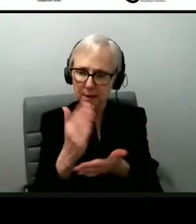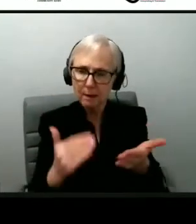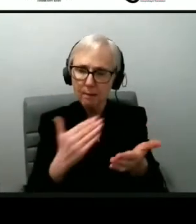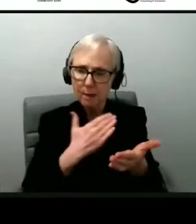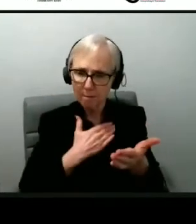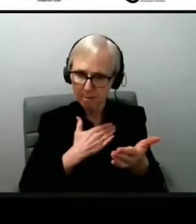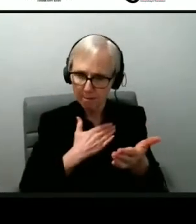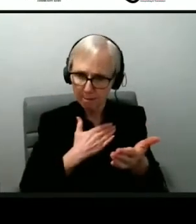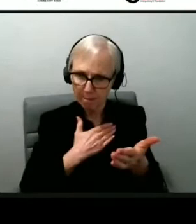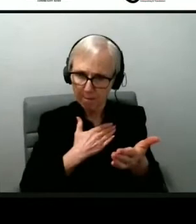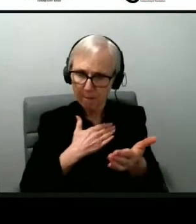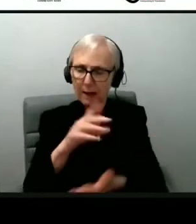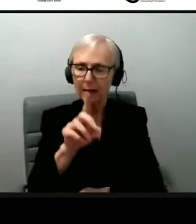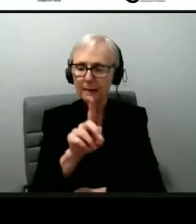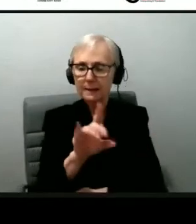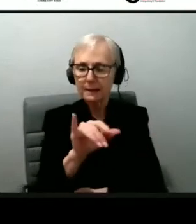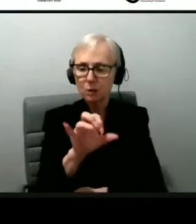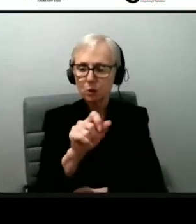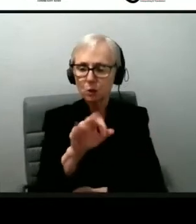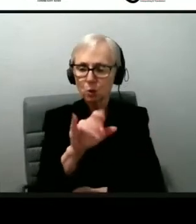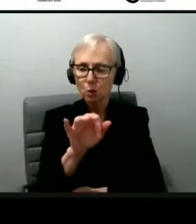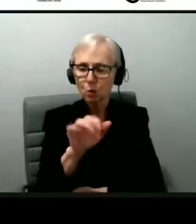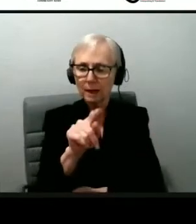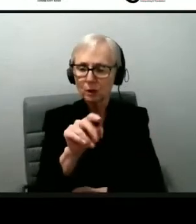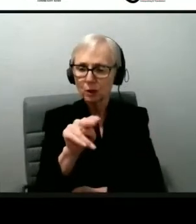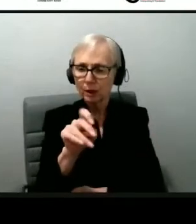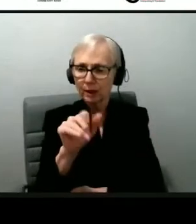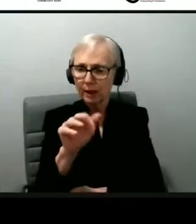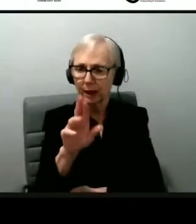some of my discretionary funds used towards